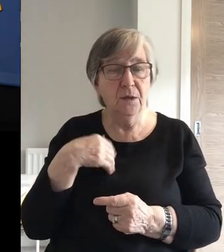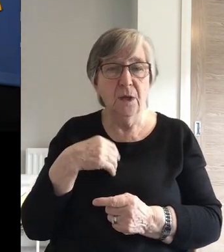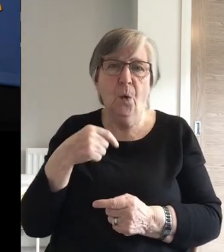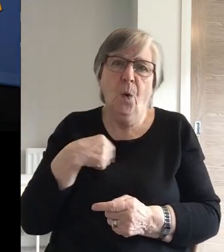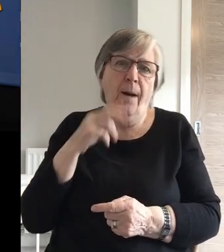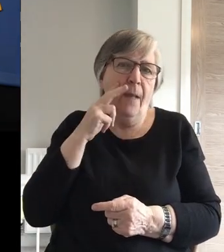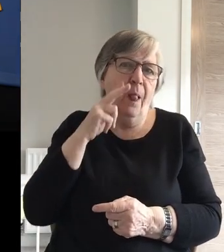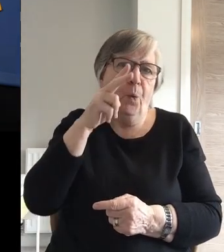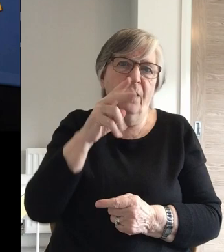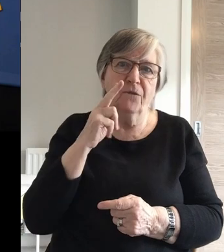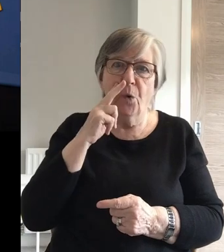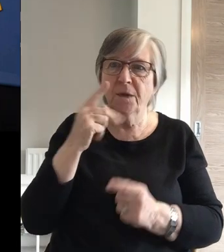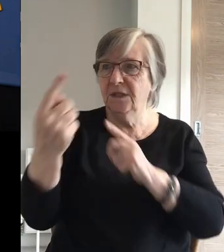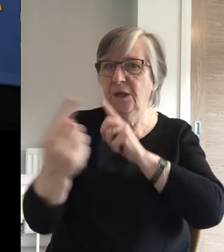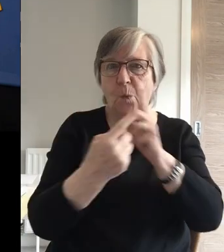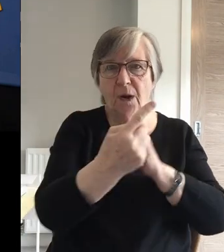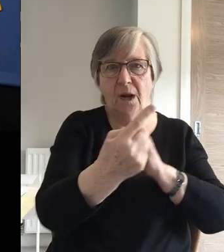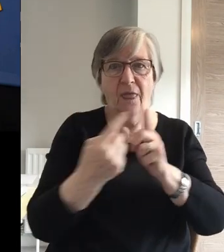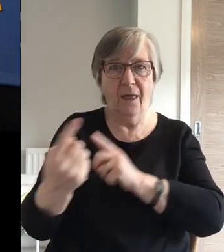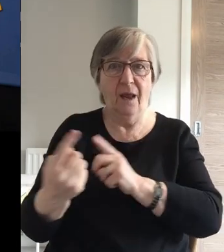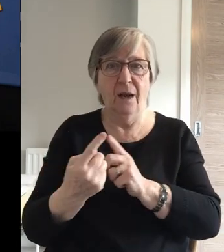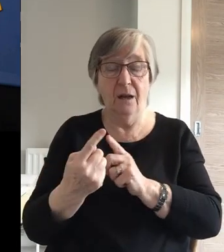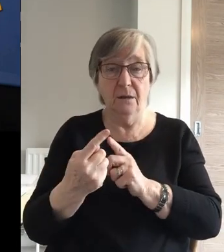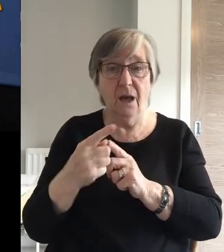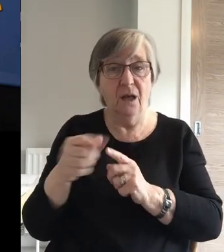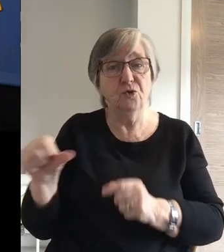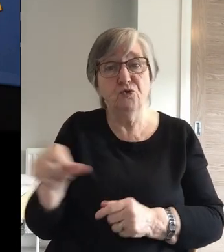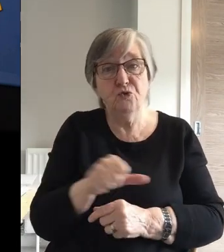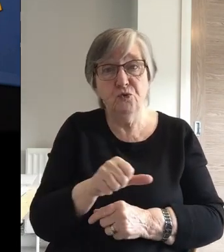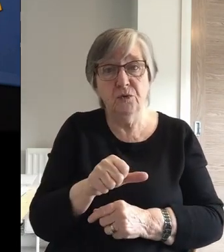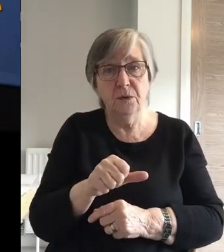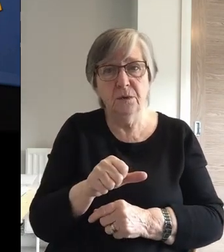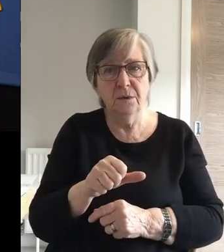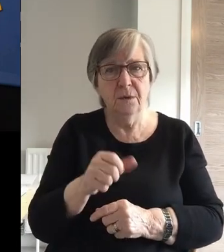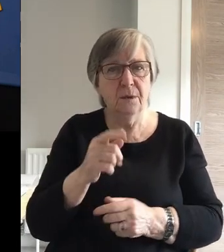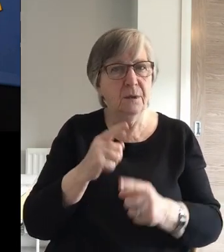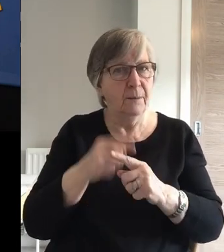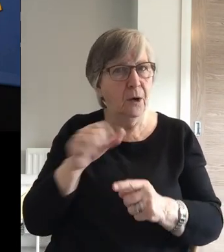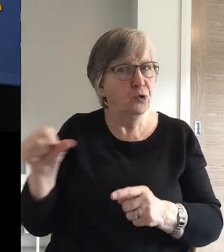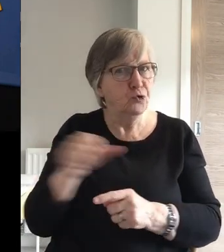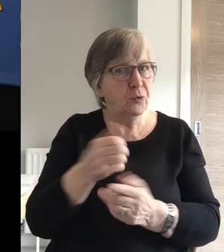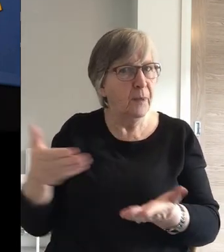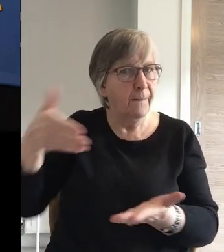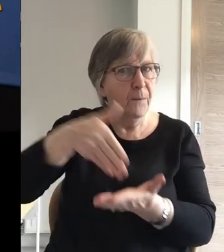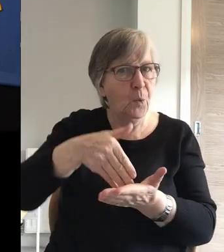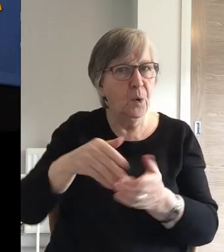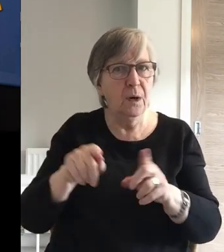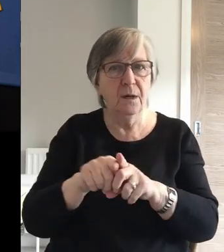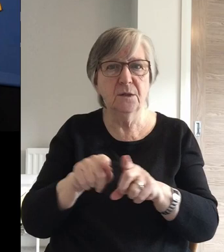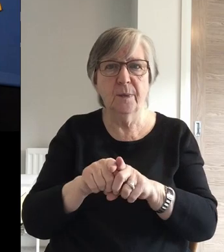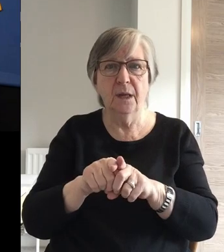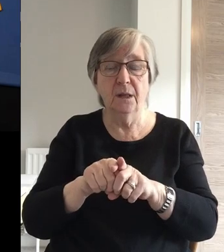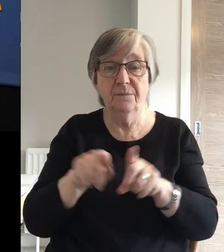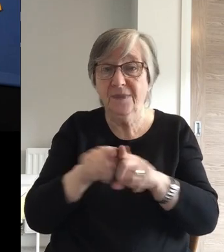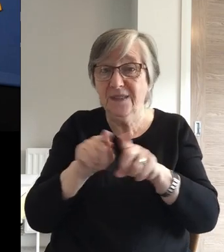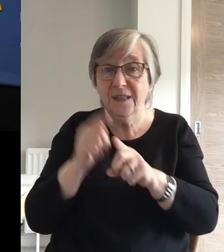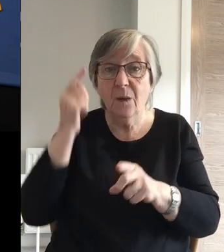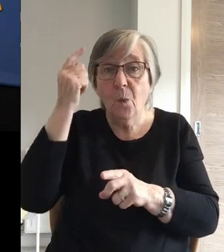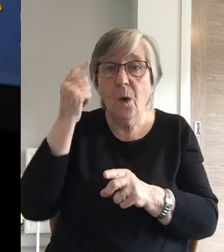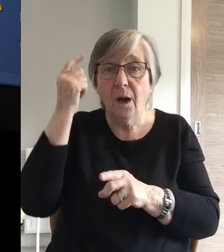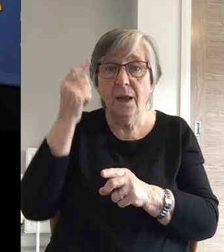one another. Yes, we should, but it should be more than that. It's a similar worry I